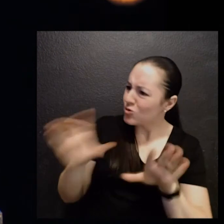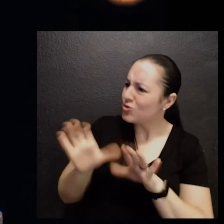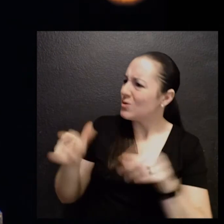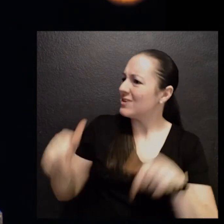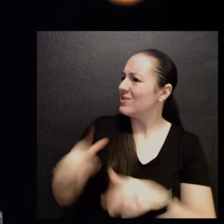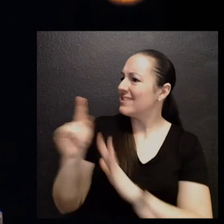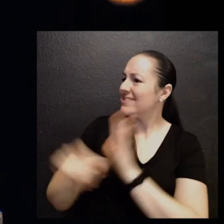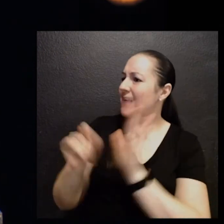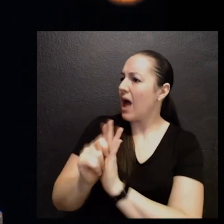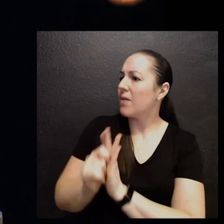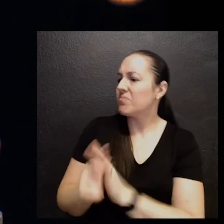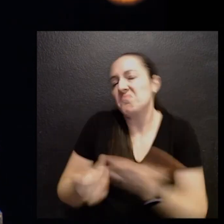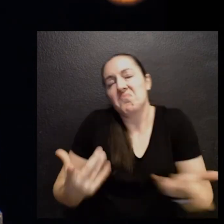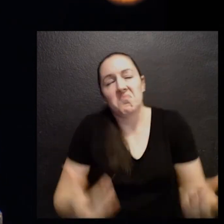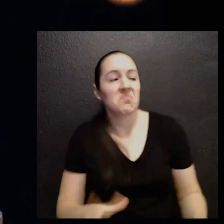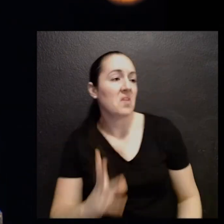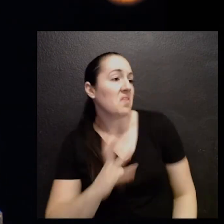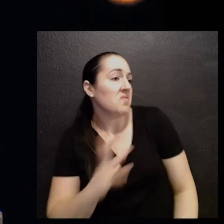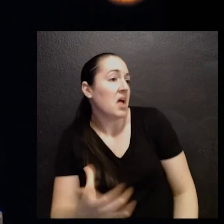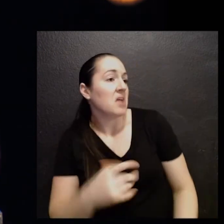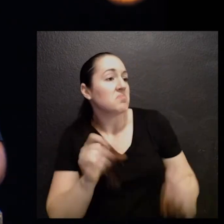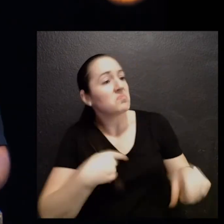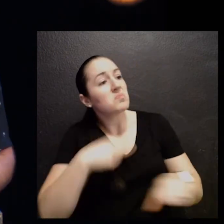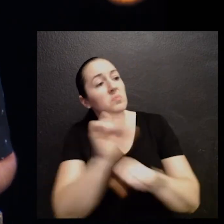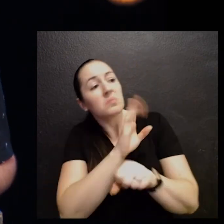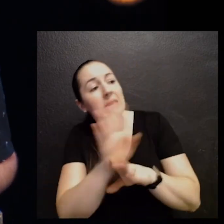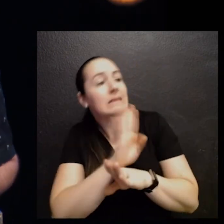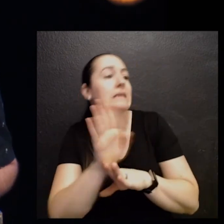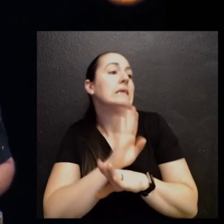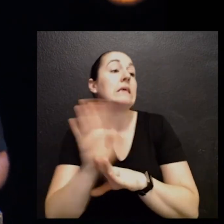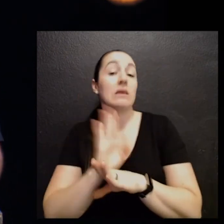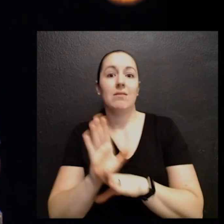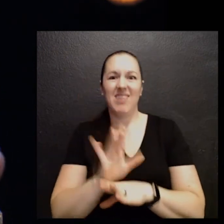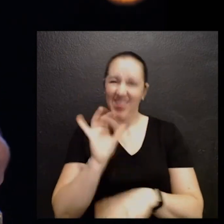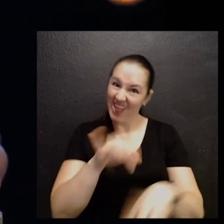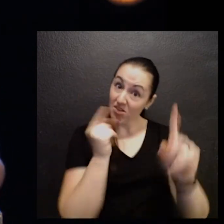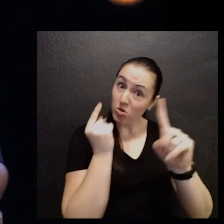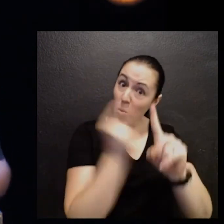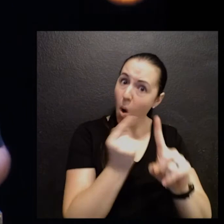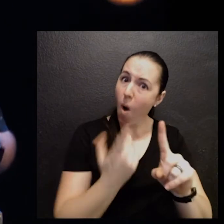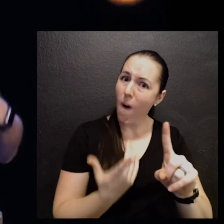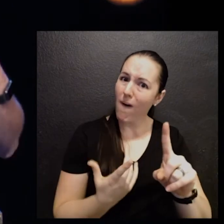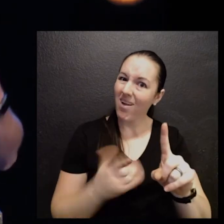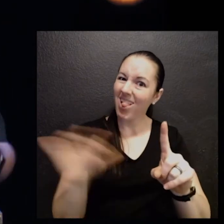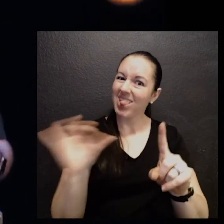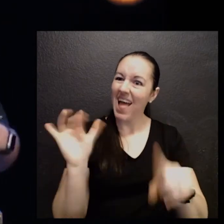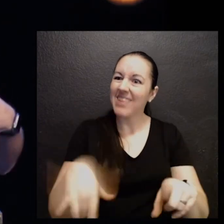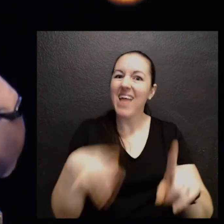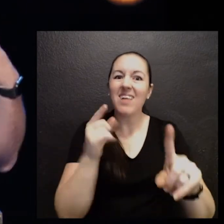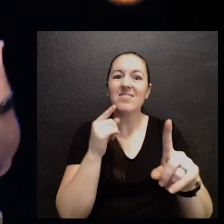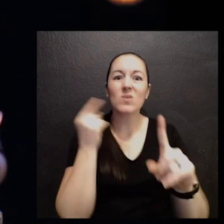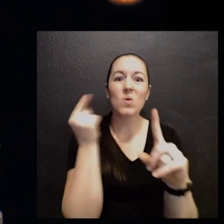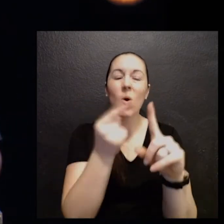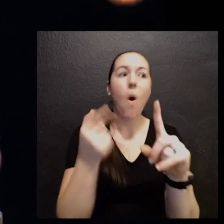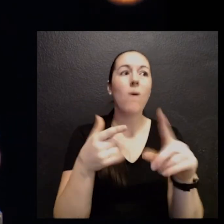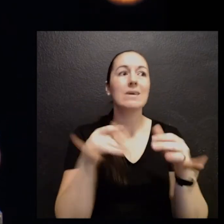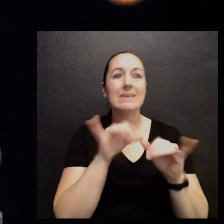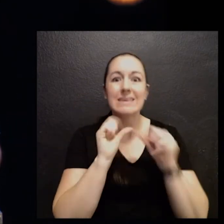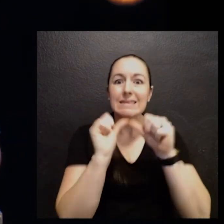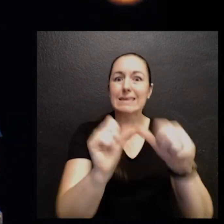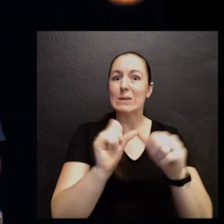other guy responded, "You know, staying busy." As if that's the goal, as if that's the dream, to stay